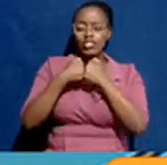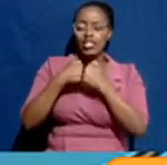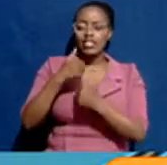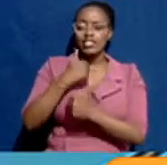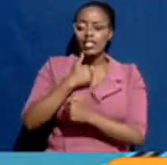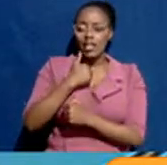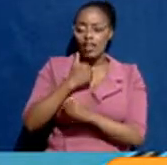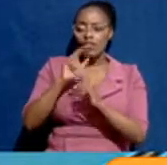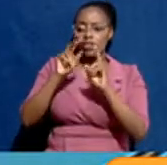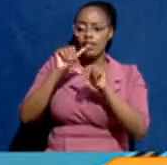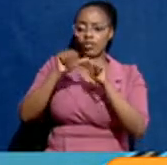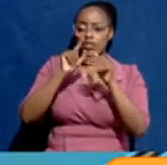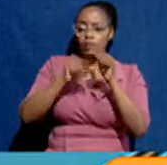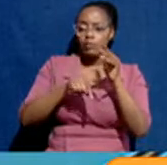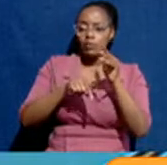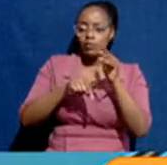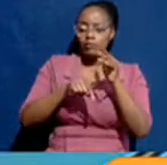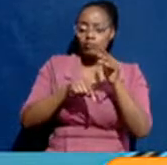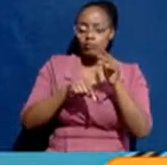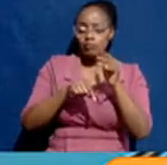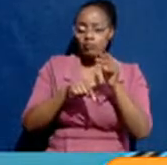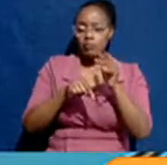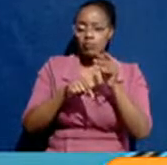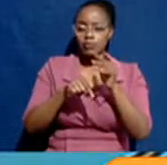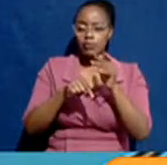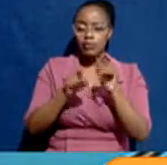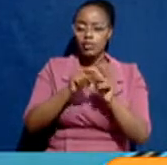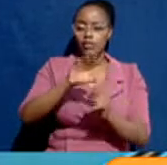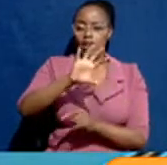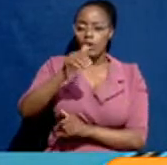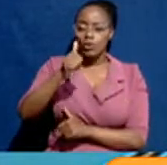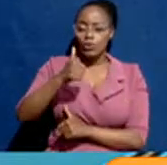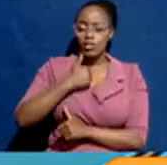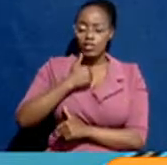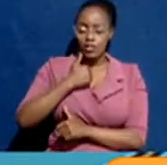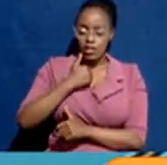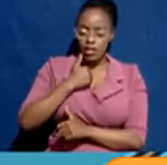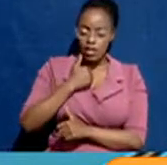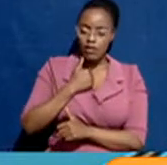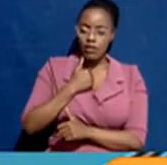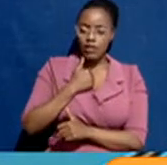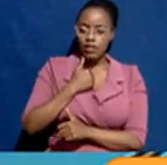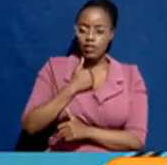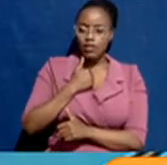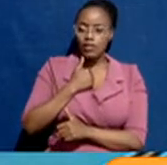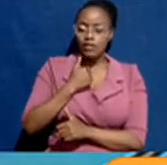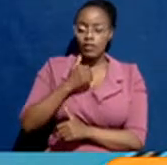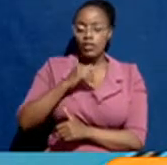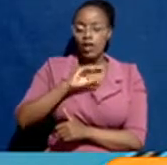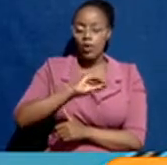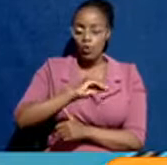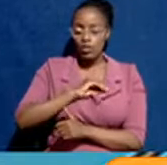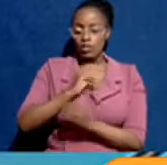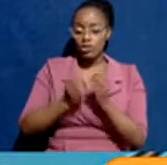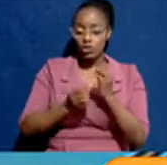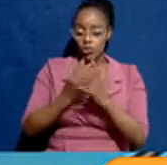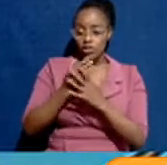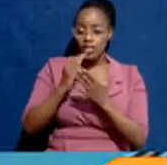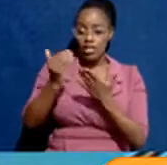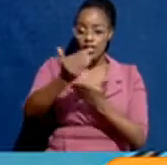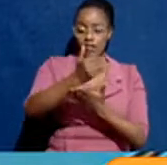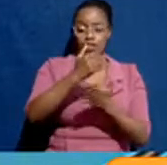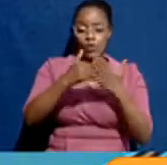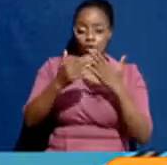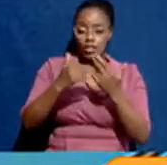terms of course, counties have been having leakages when it comes to on-source revenue. Yeah. And also what they